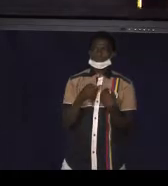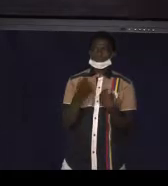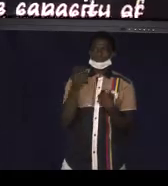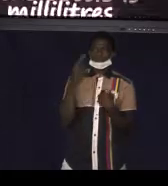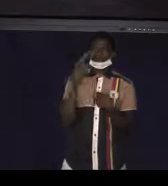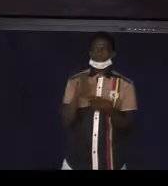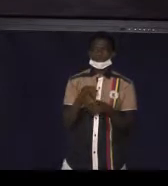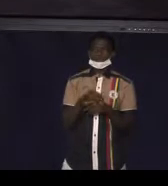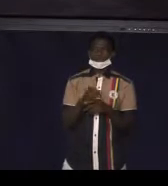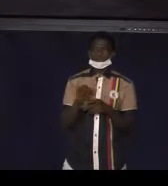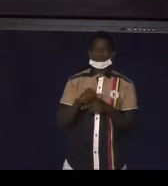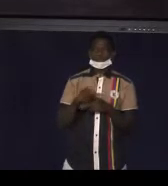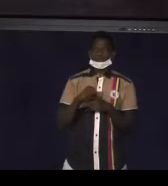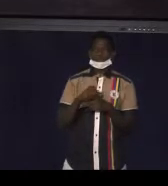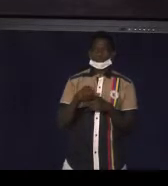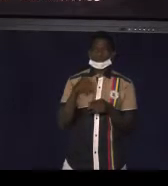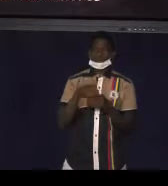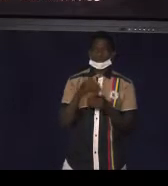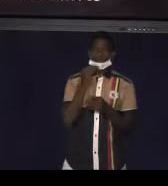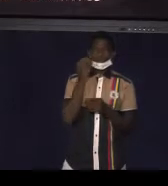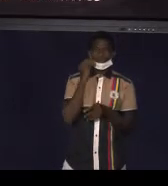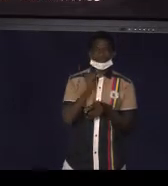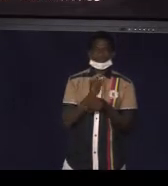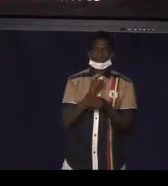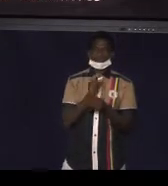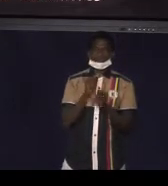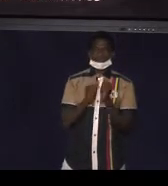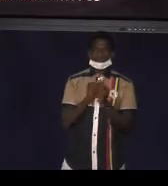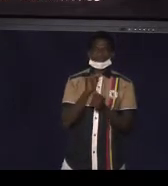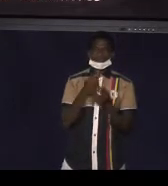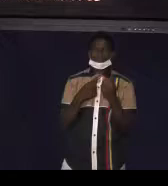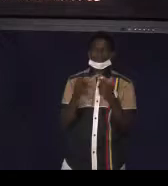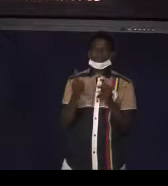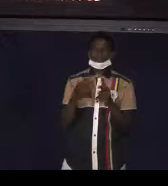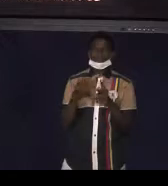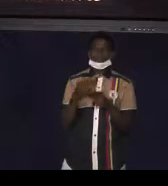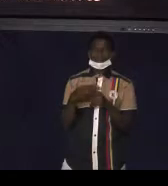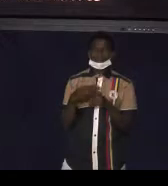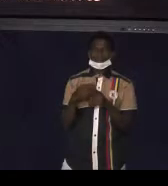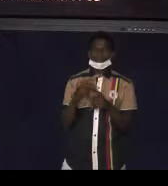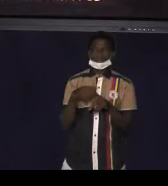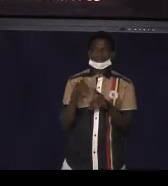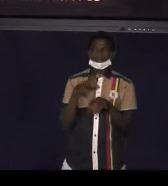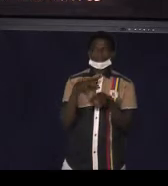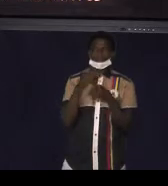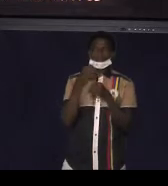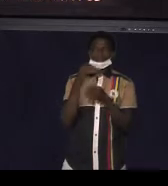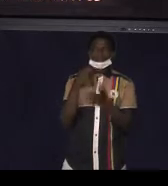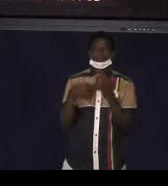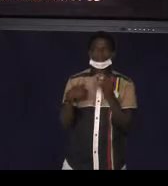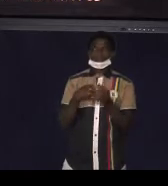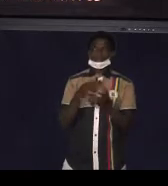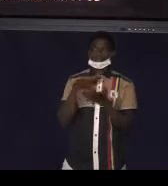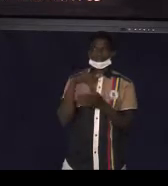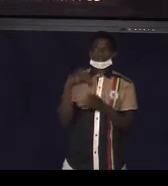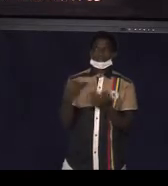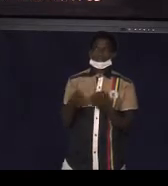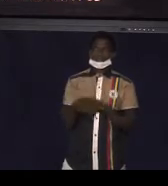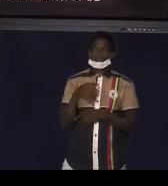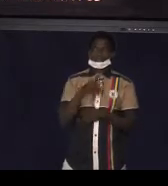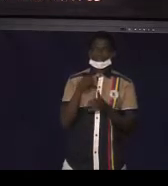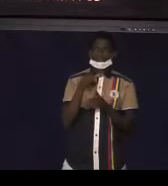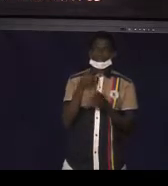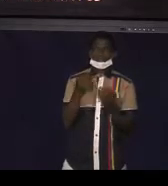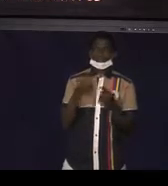for practice in the homework, which is, of course, coming very soon. But the summary of what we have learned today is that when we want to